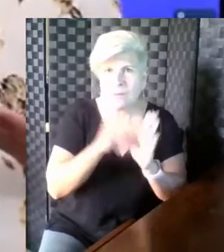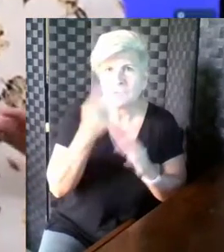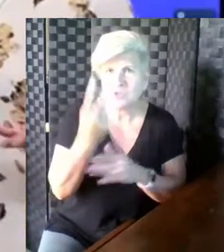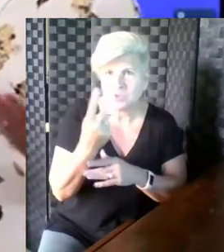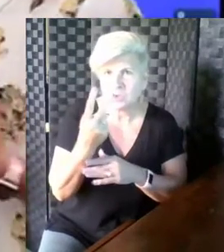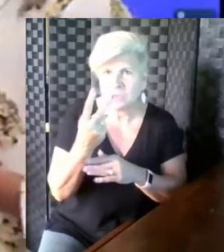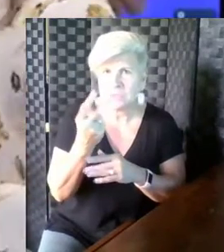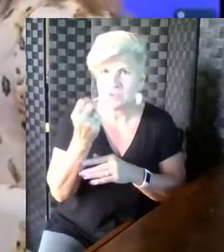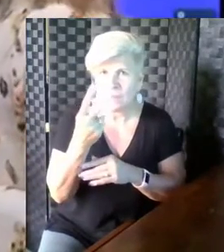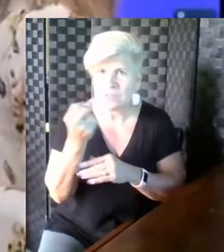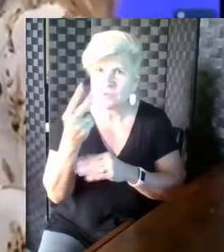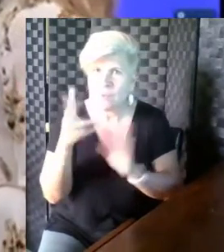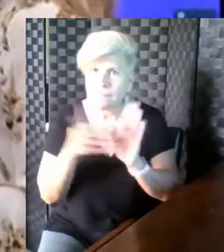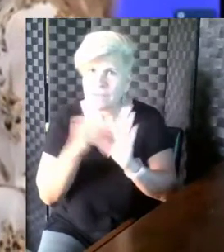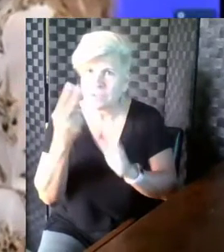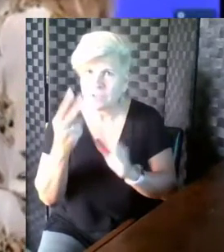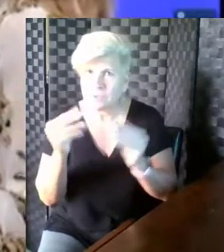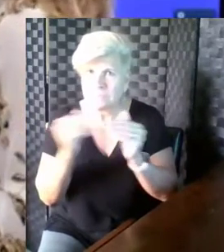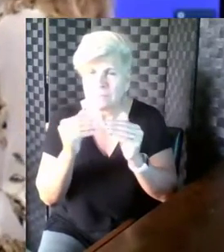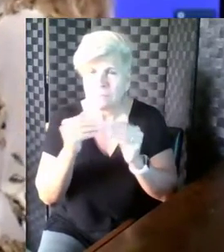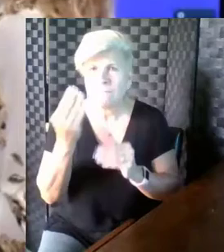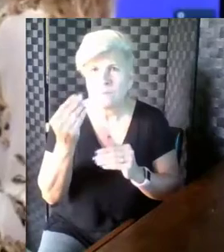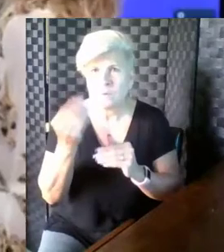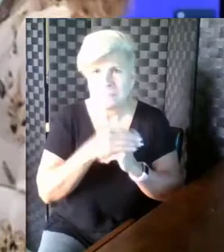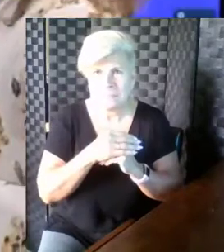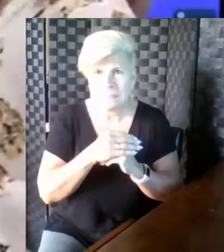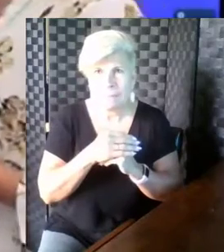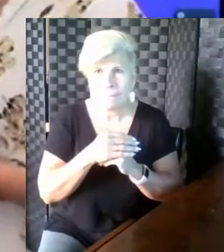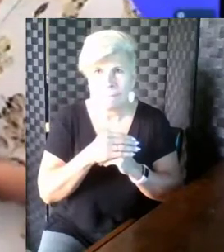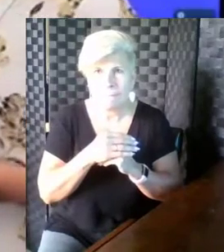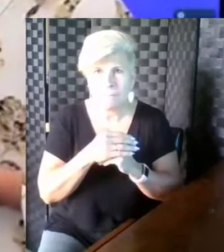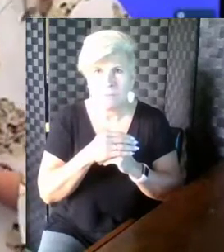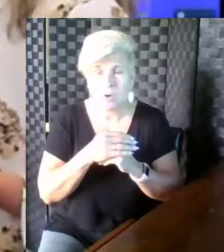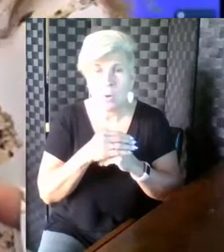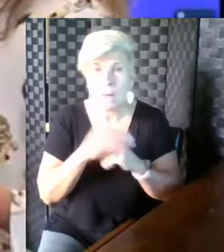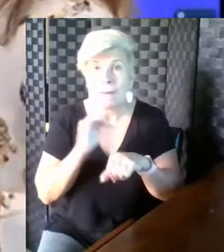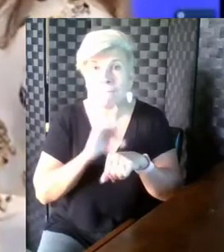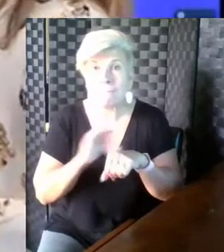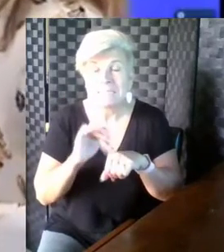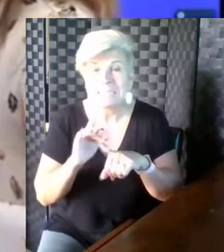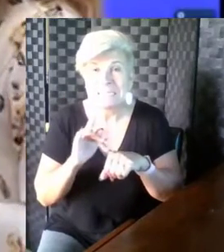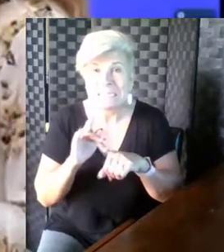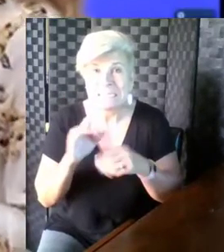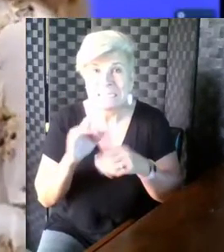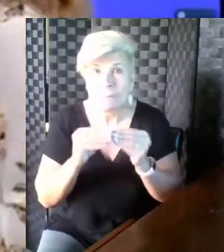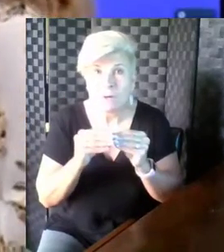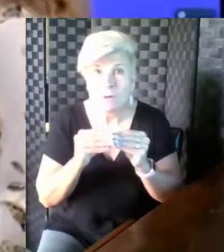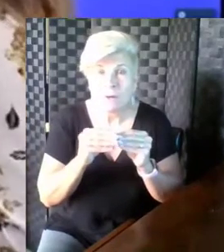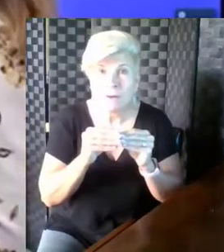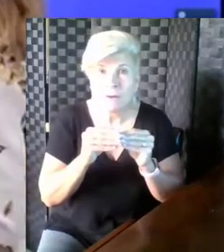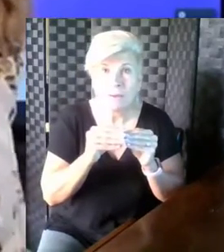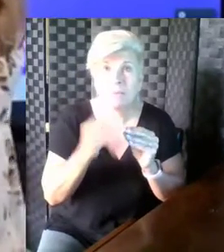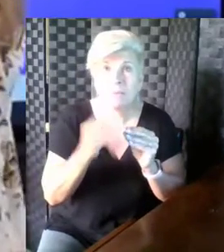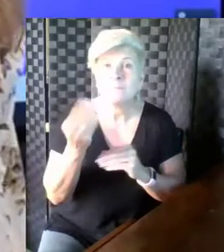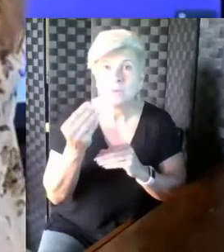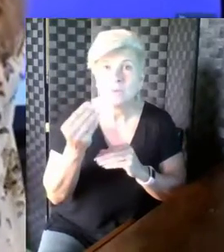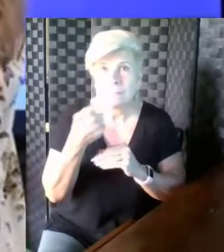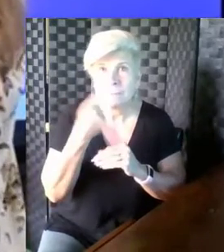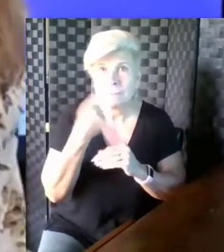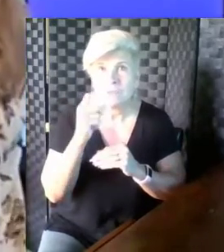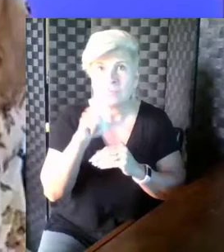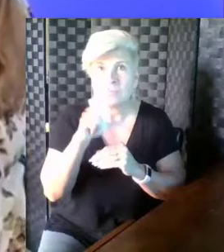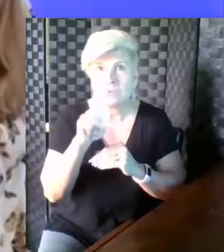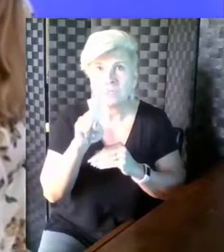I get 12, and 12 plus 2 is 14. So my missing number from my fact family is going to be 14,